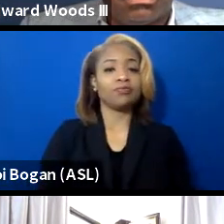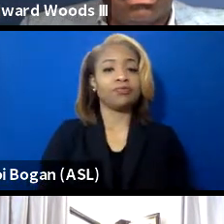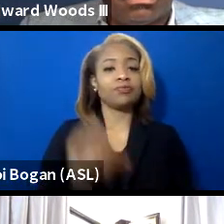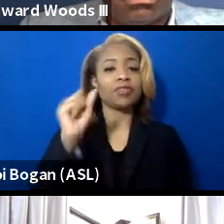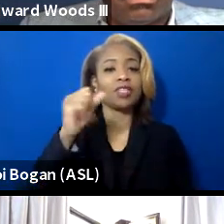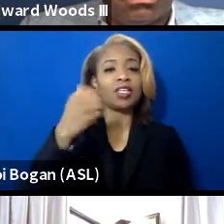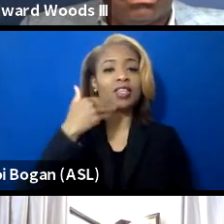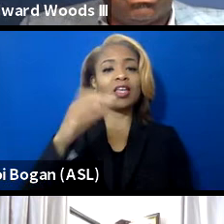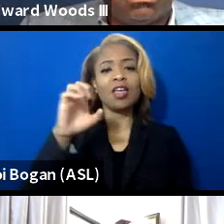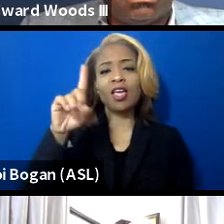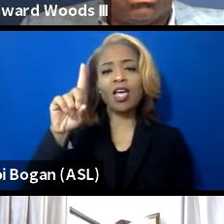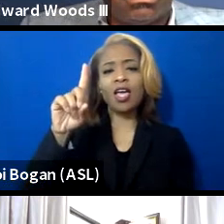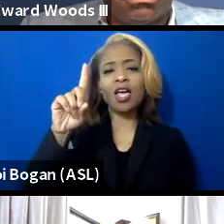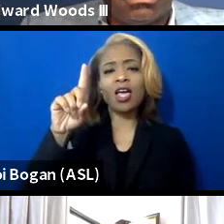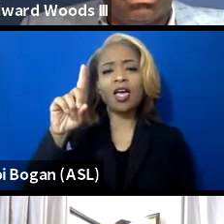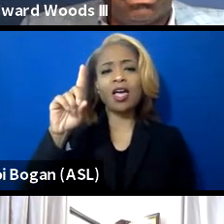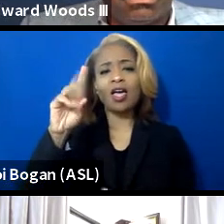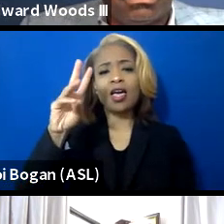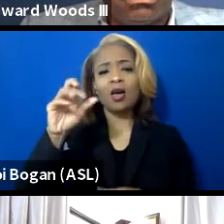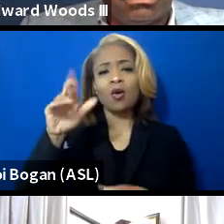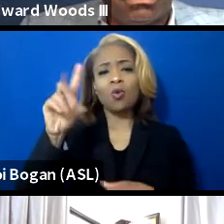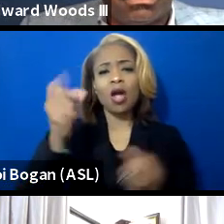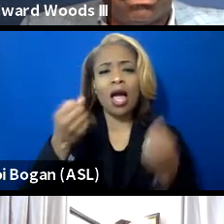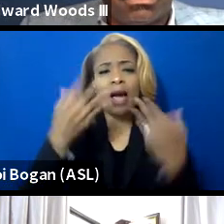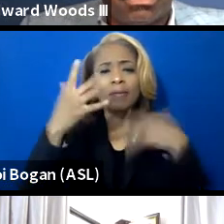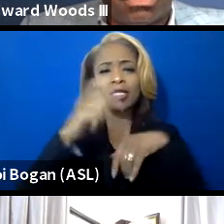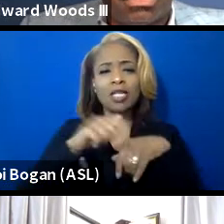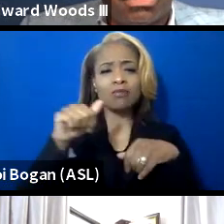you. Edward, how many times would these air?